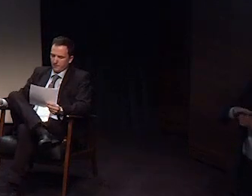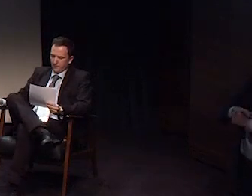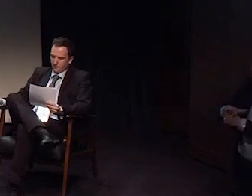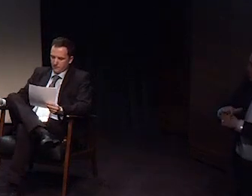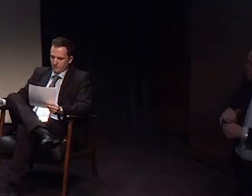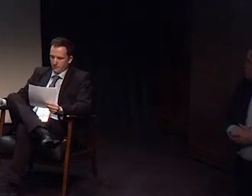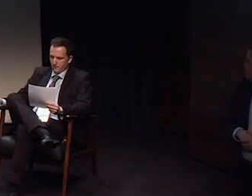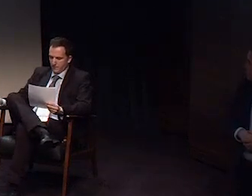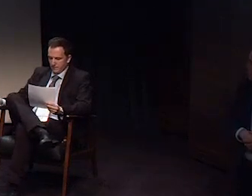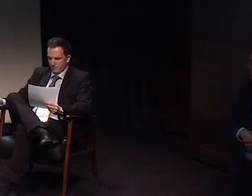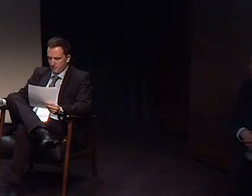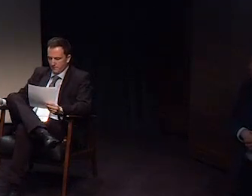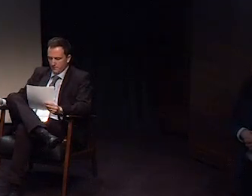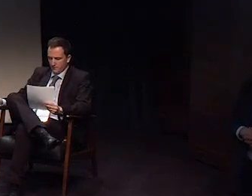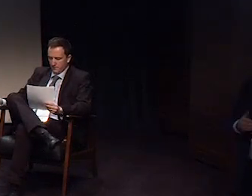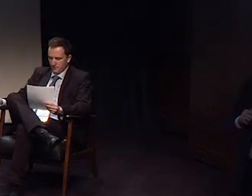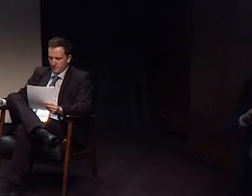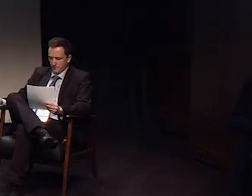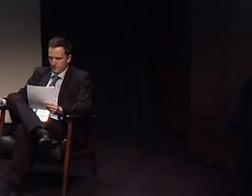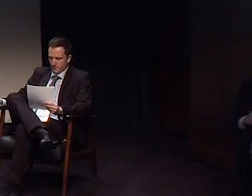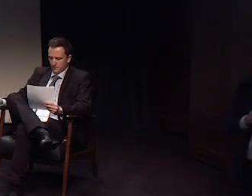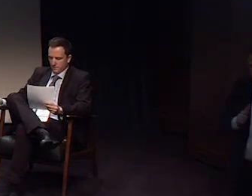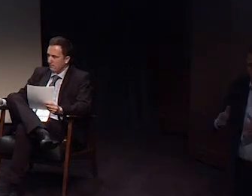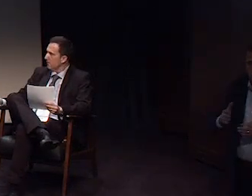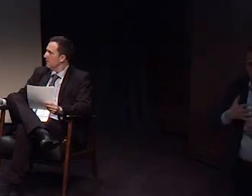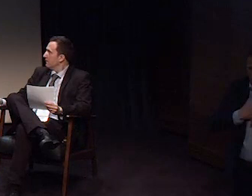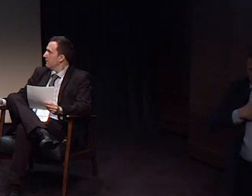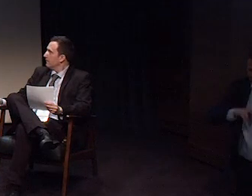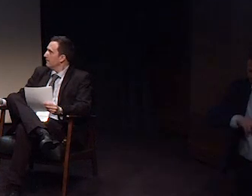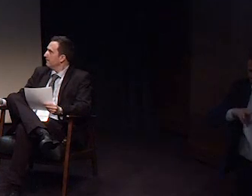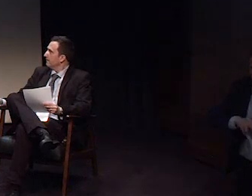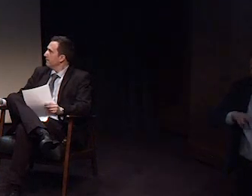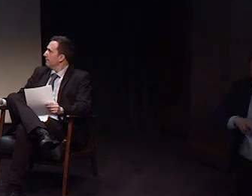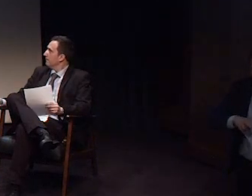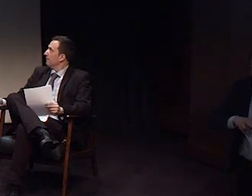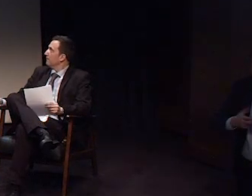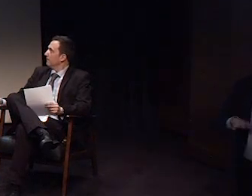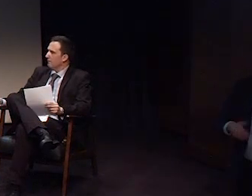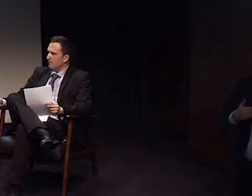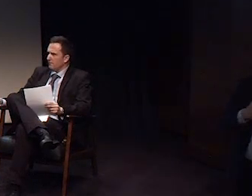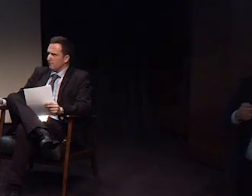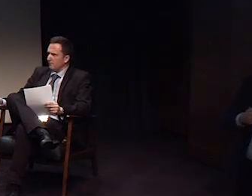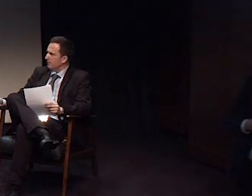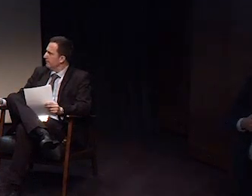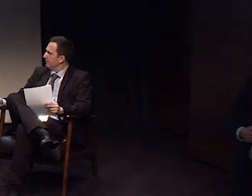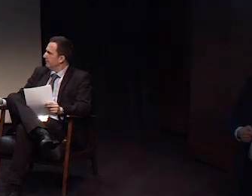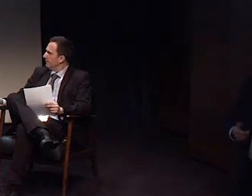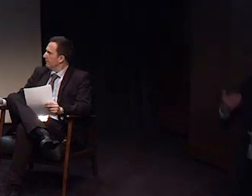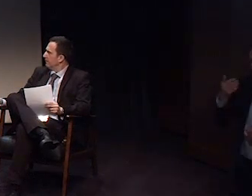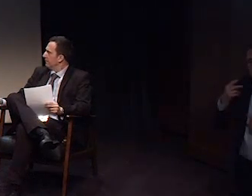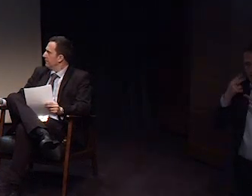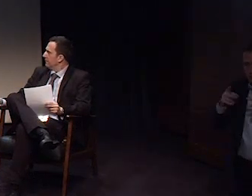We also have assessment phase, so breathing assessment for cardiac arrest and vision assessment for